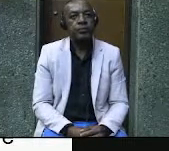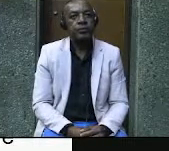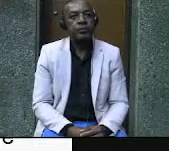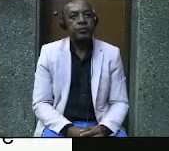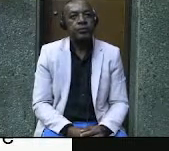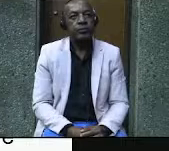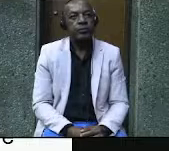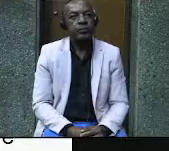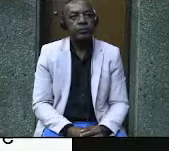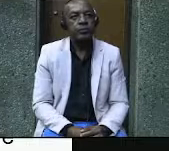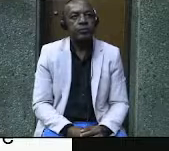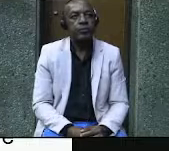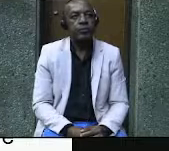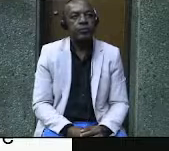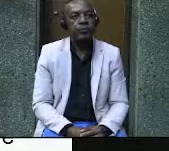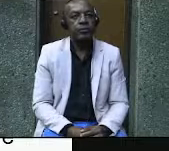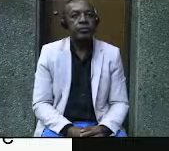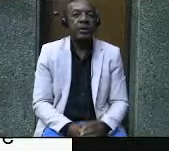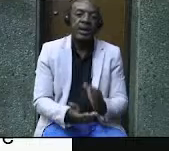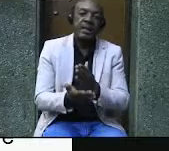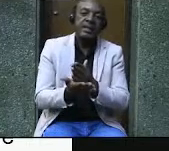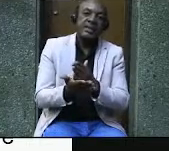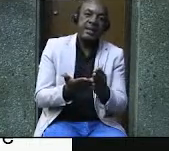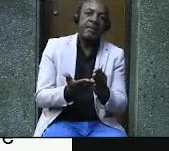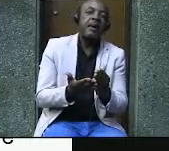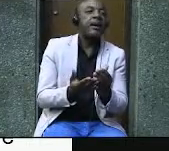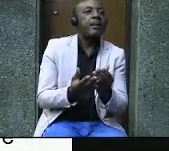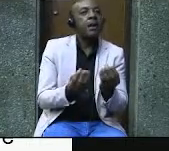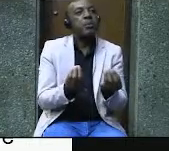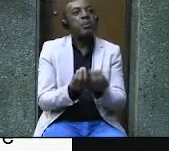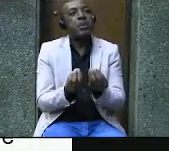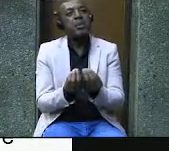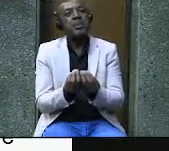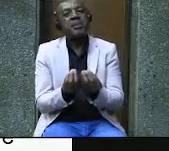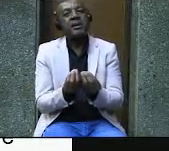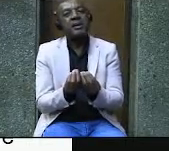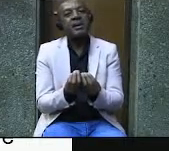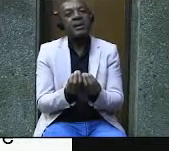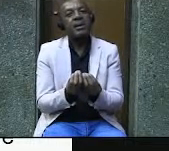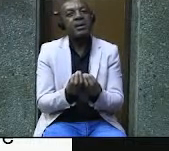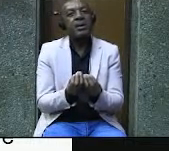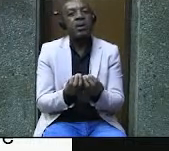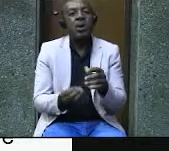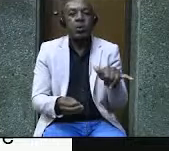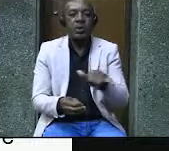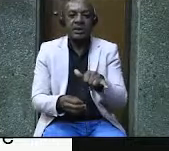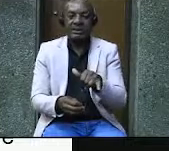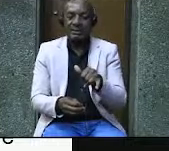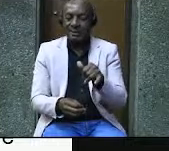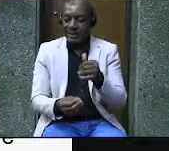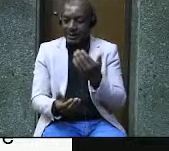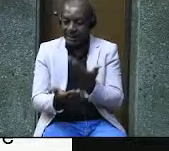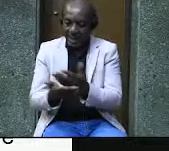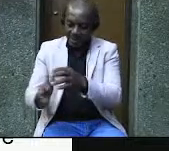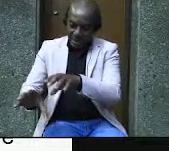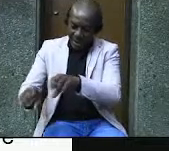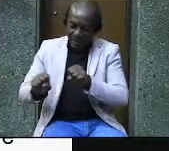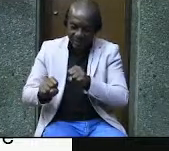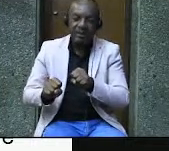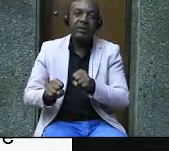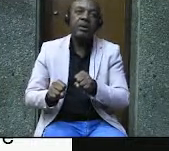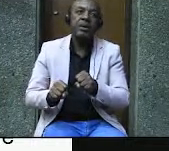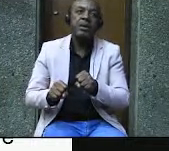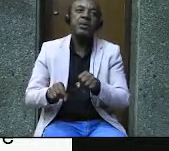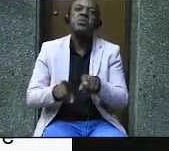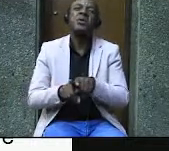Some of the properties that could be subject to expropriation would be also be subject